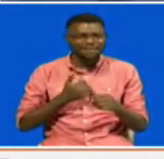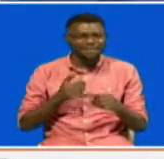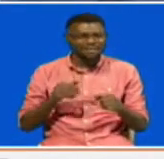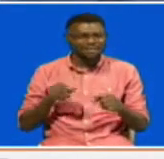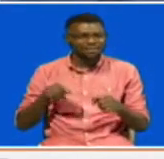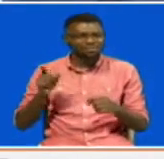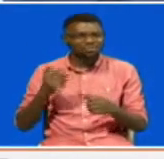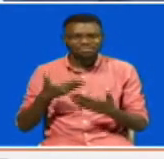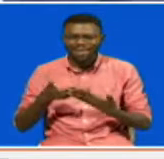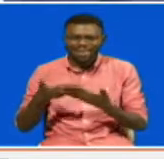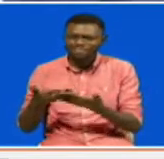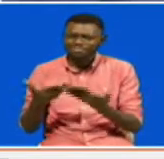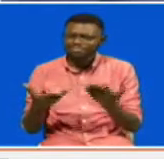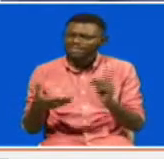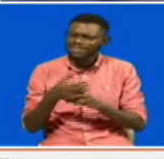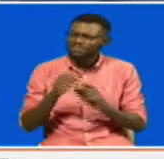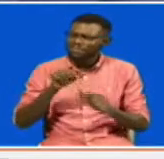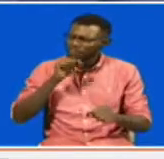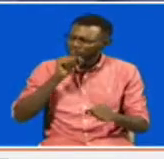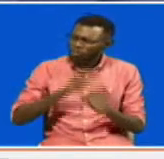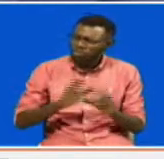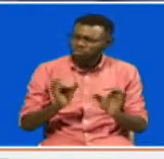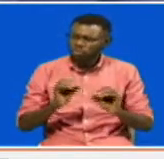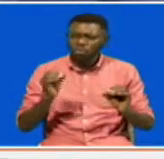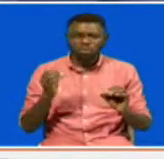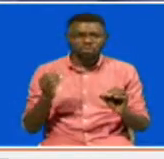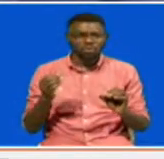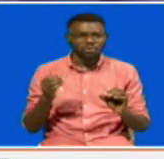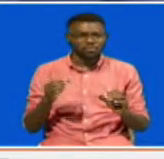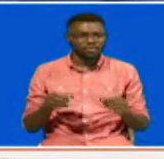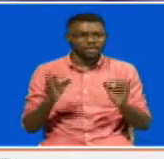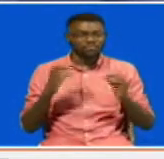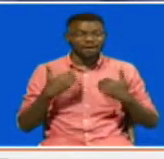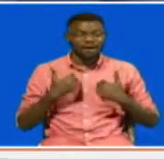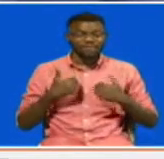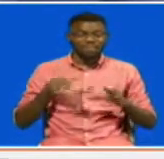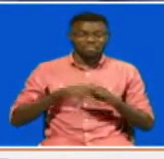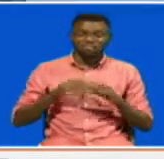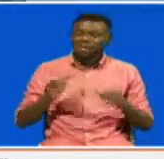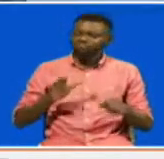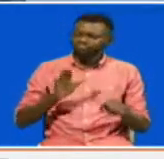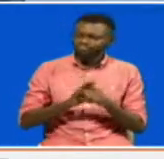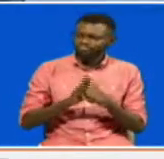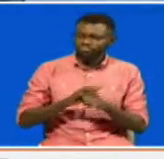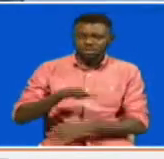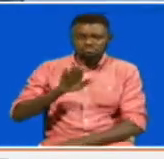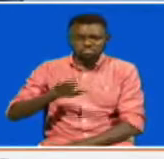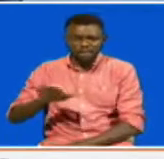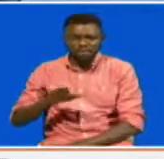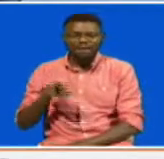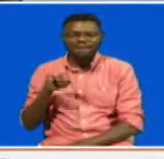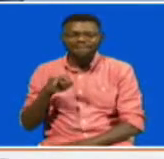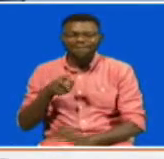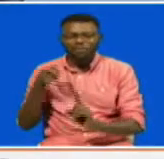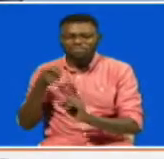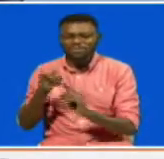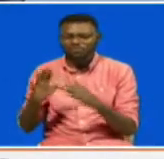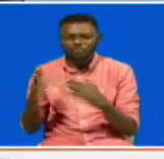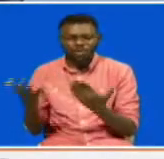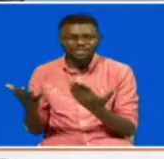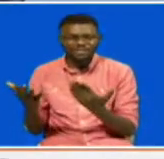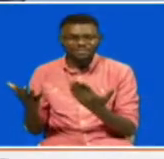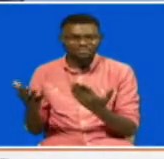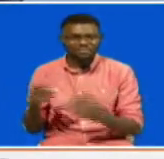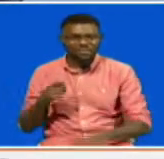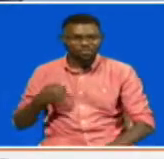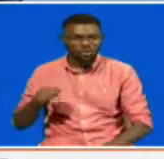met. Ken, of course, when we get a super majority in parliament, the objective of getting a super majority in parliament is that so that we